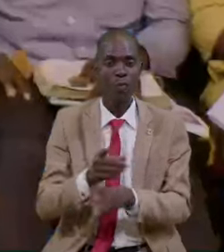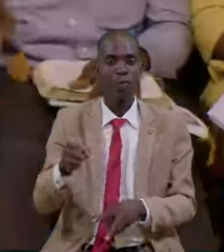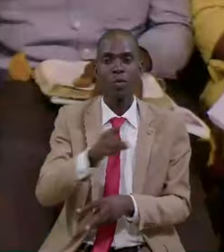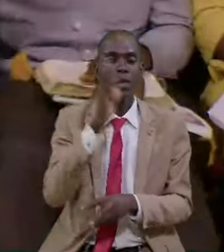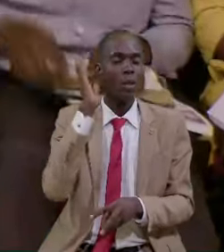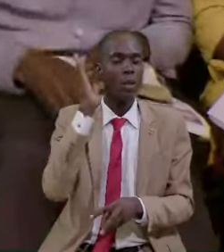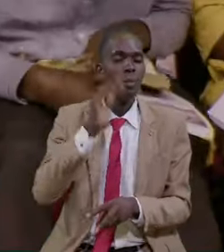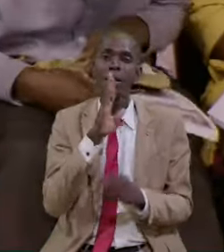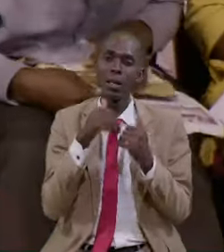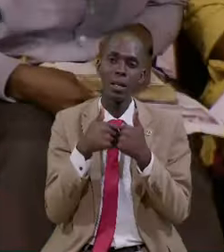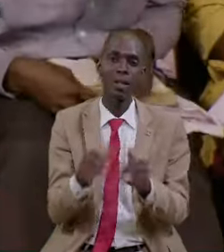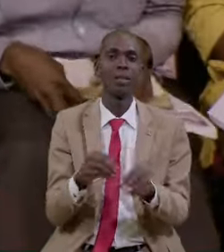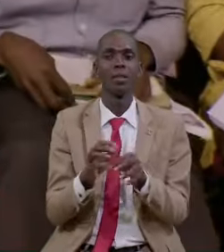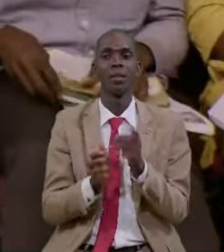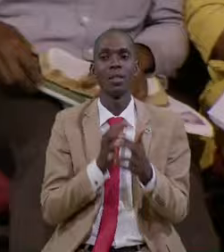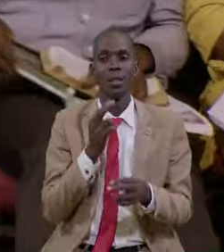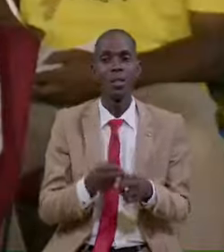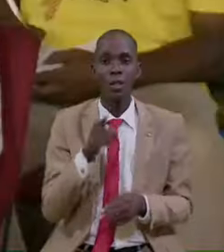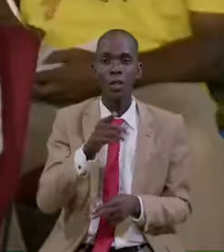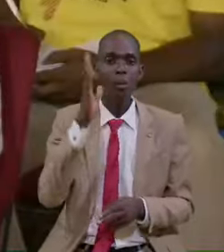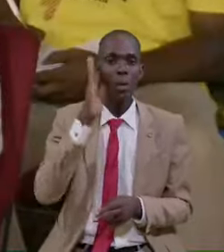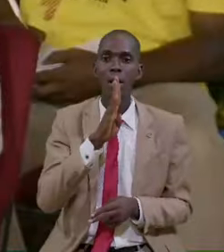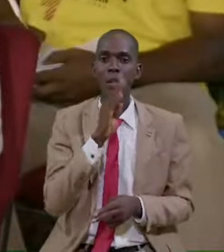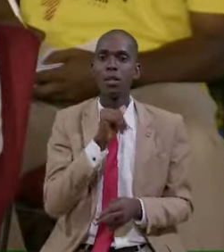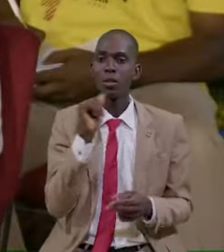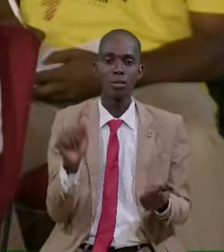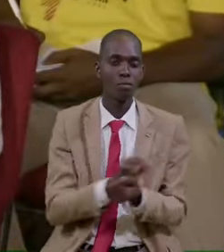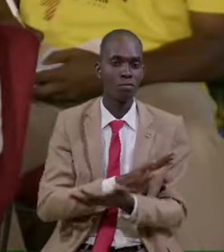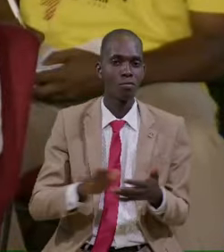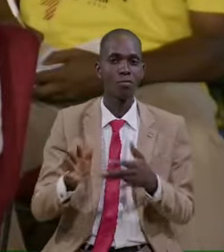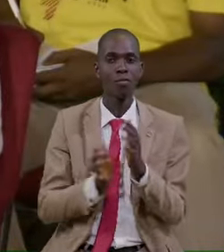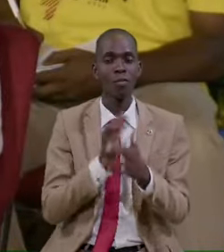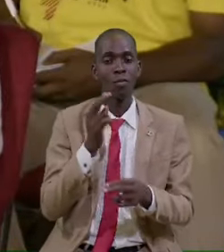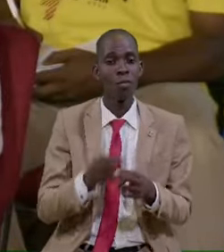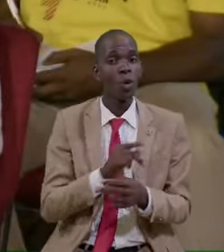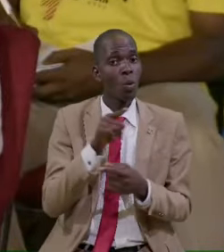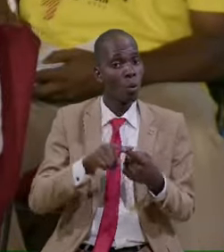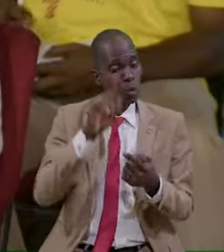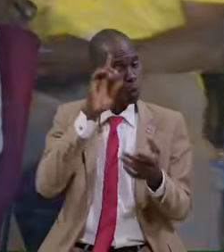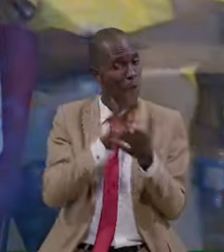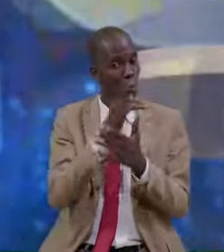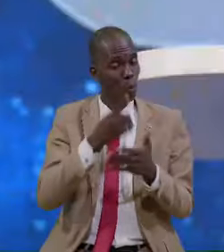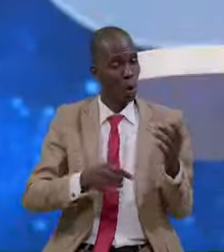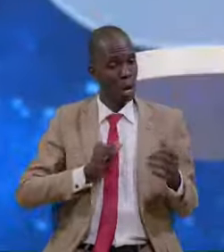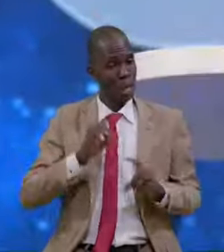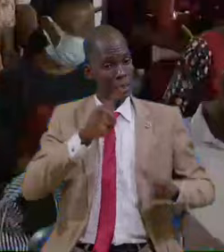lost, that you will not perish. When you believe something I said, you say